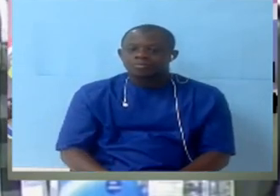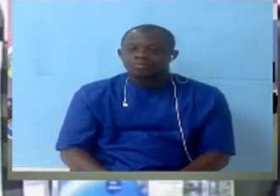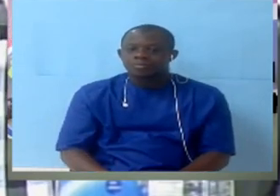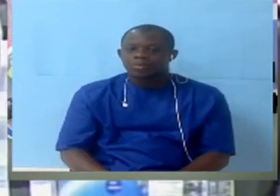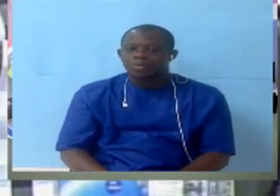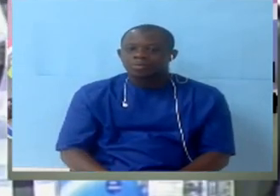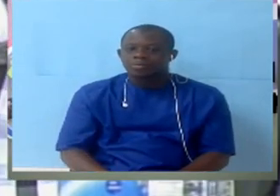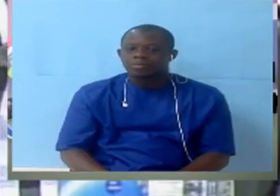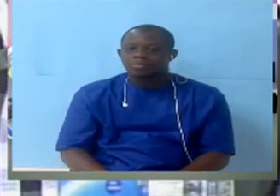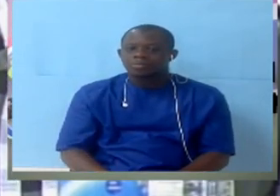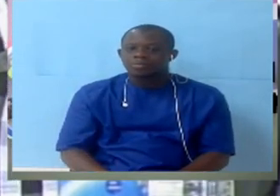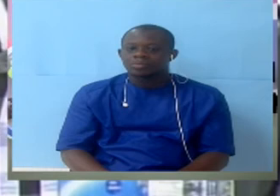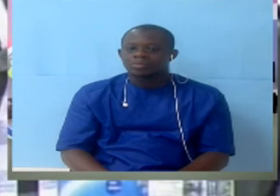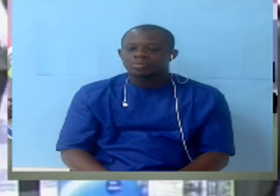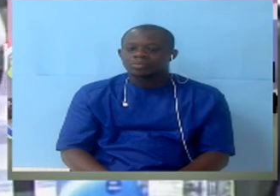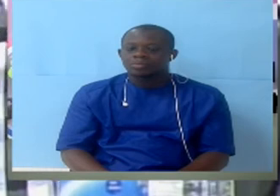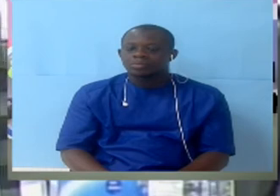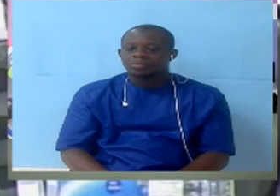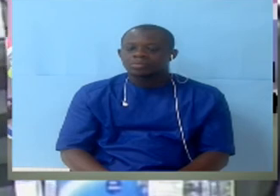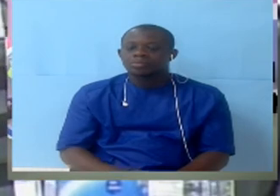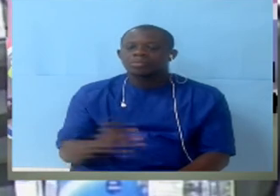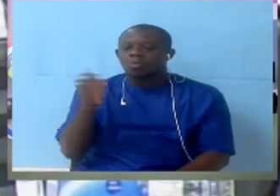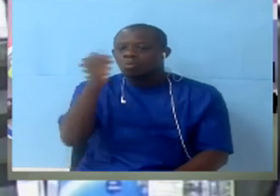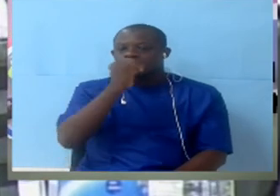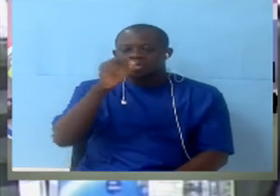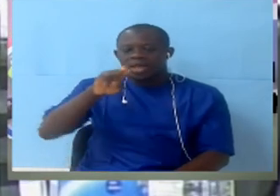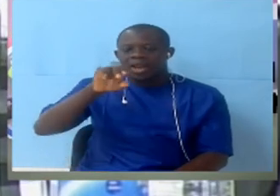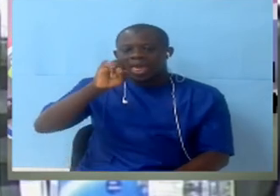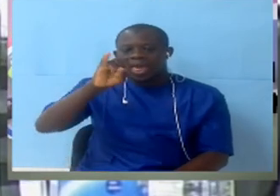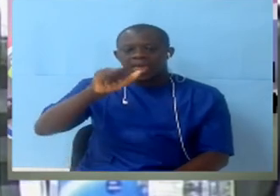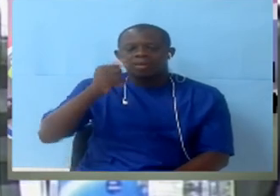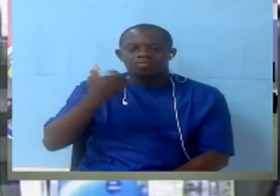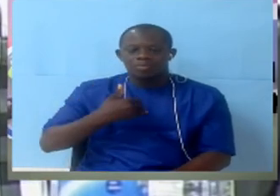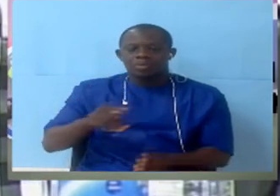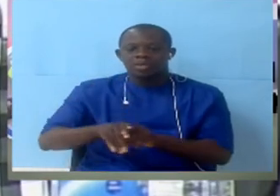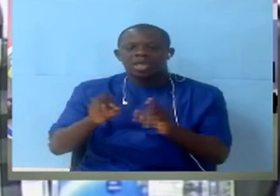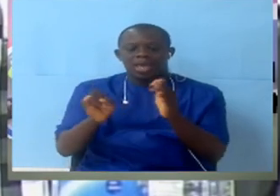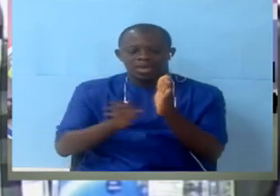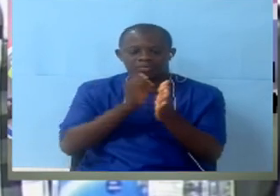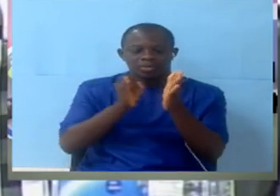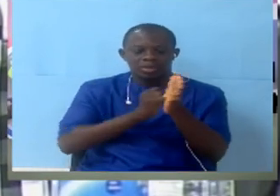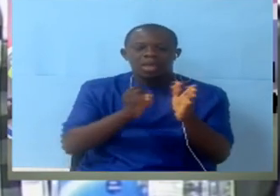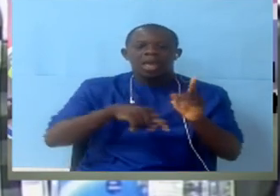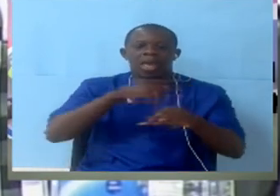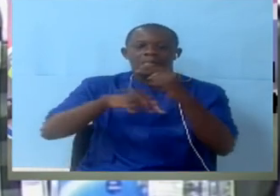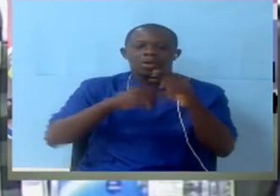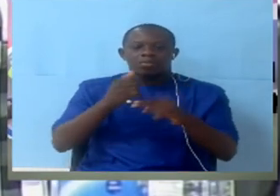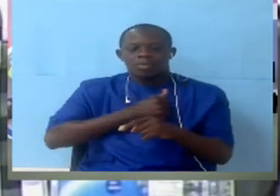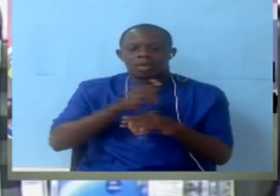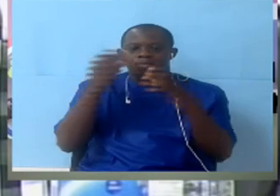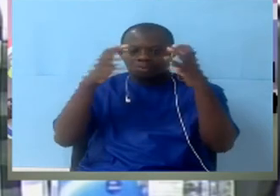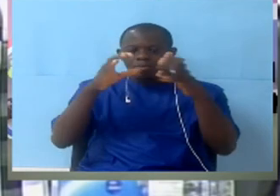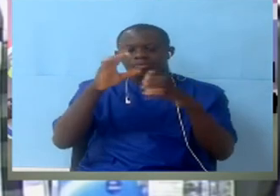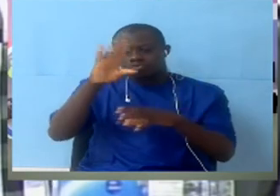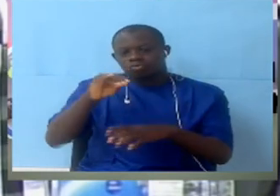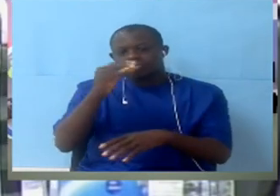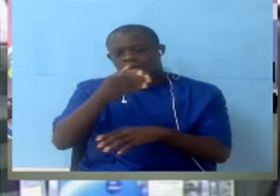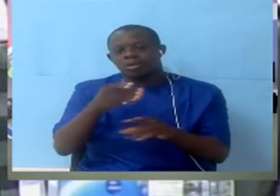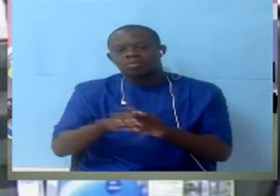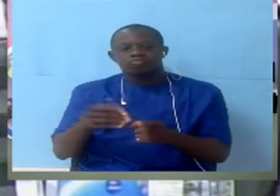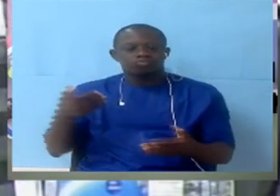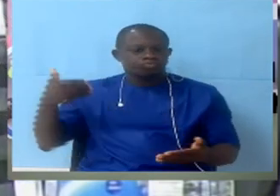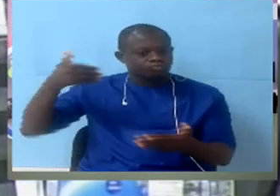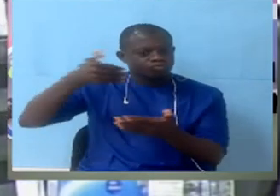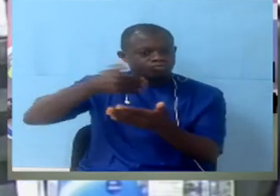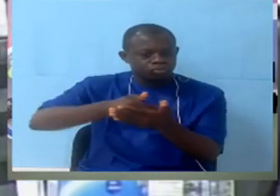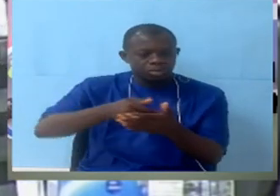NIA, even na kulo maka investigate. Because the NIA investigated my matter, my affairs. Kada fo Guinea Bissau